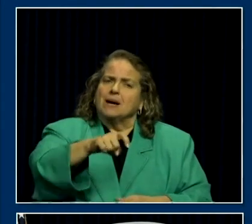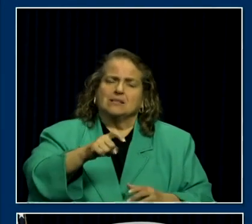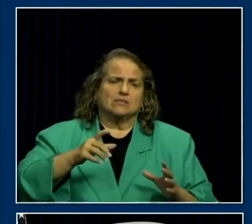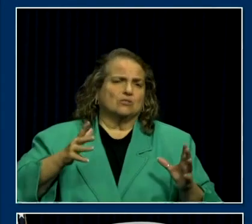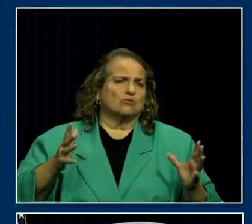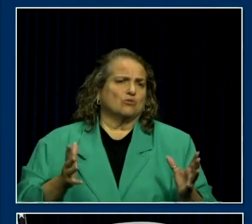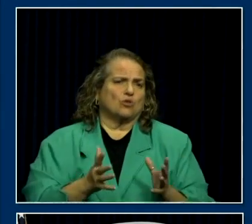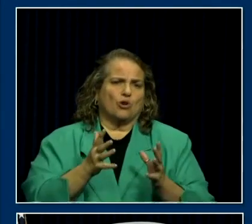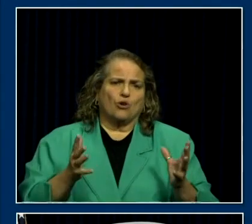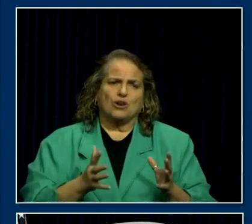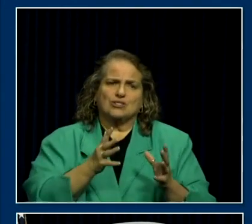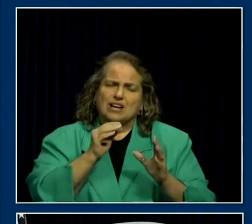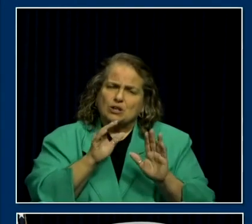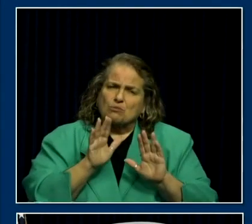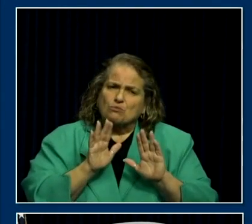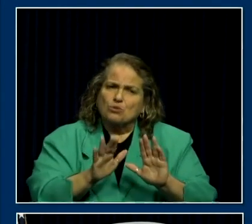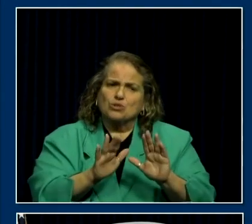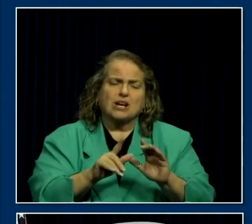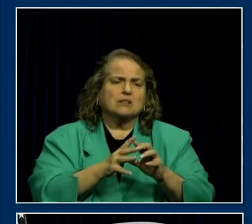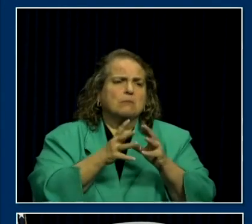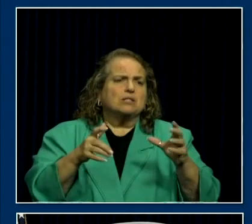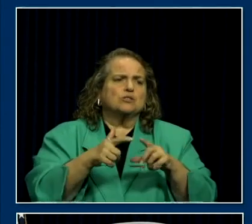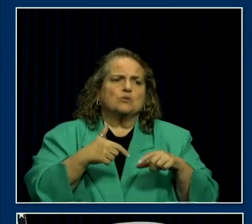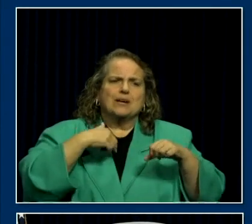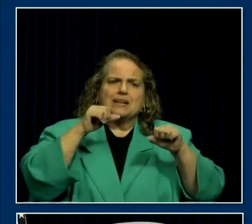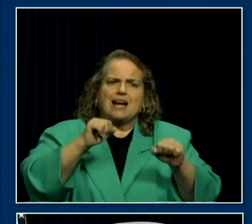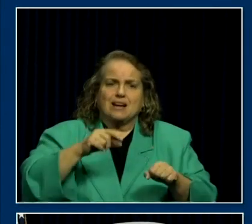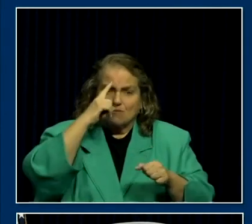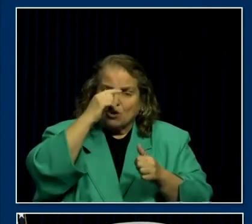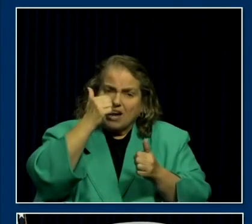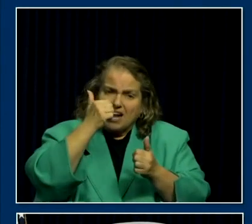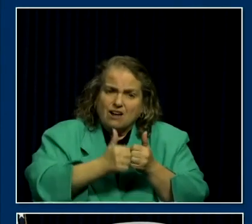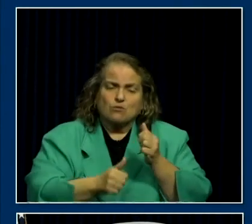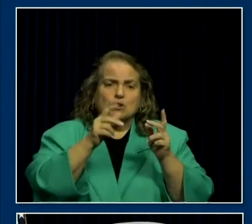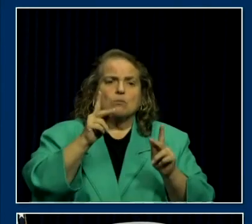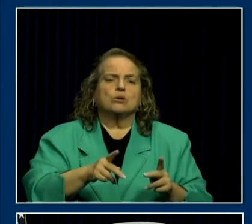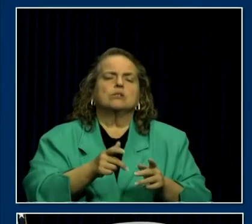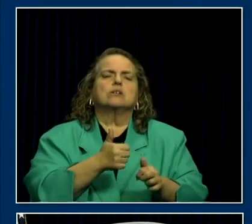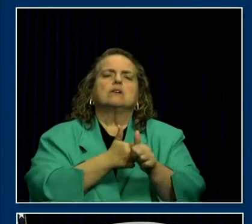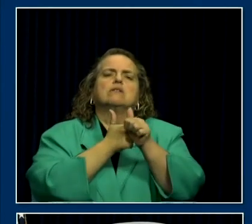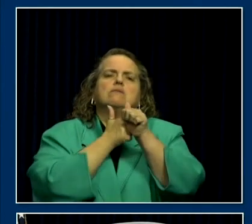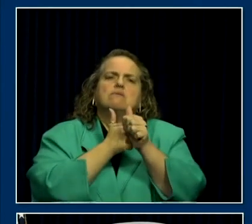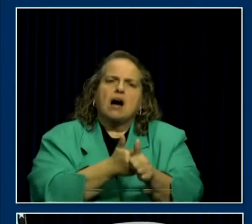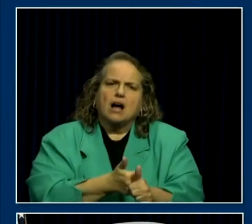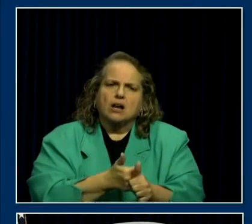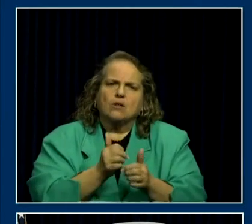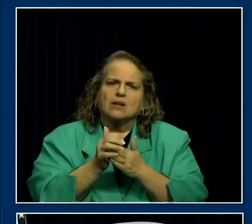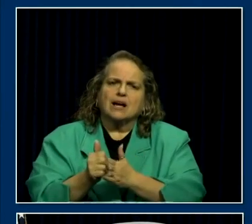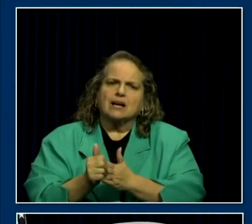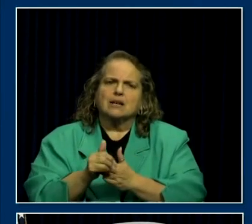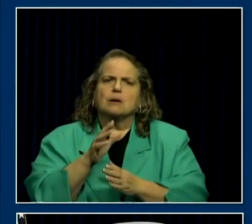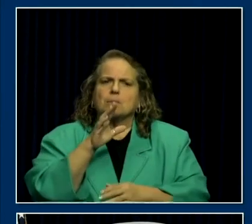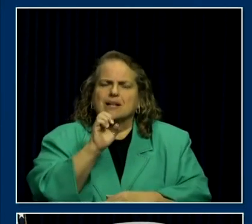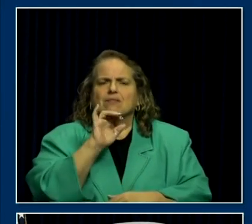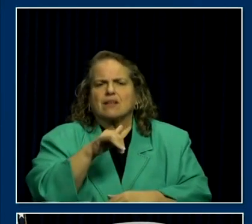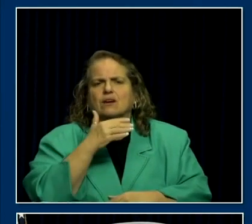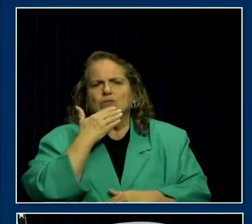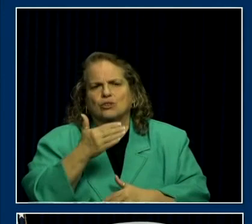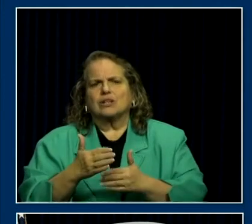can for every individual out there, follow the guidance and be that good